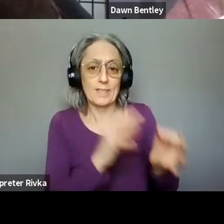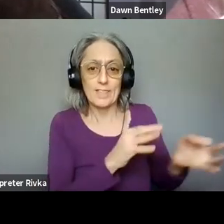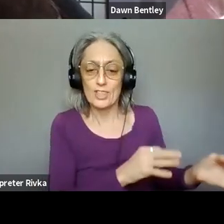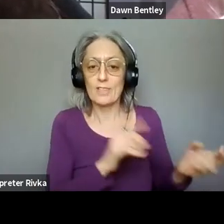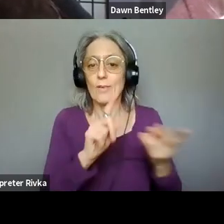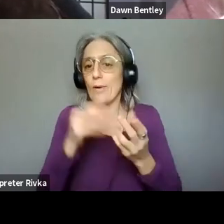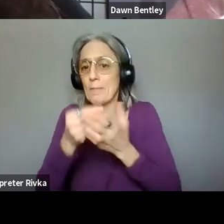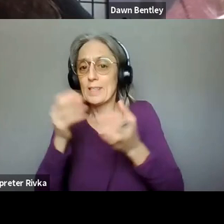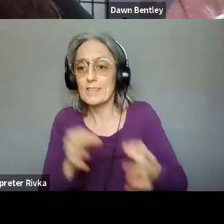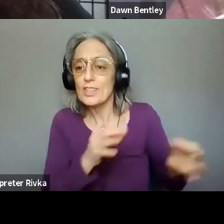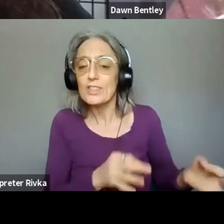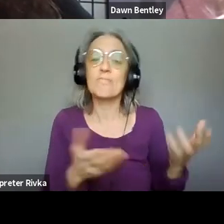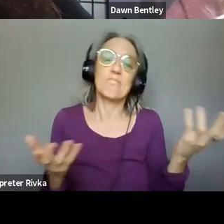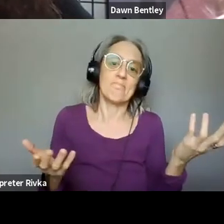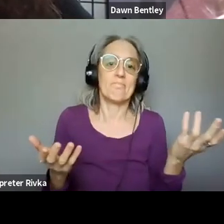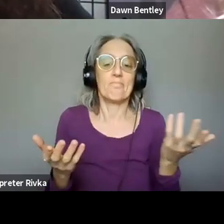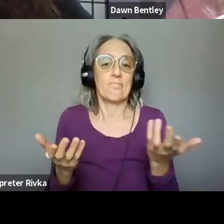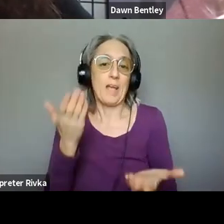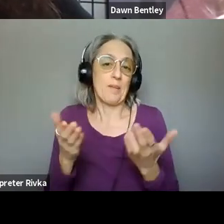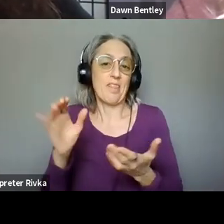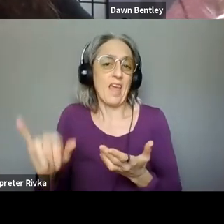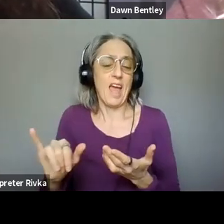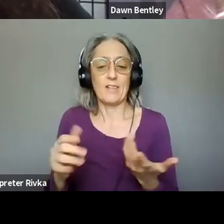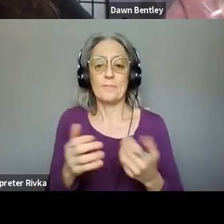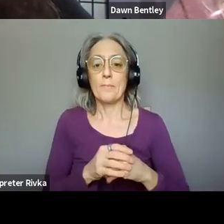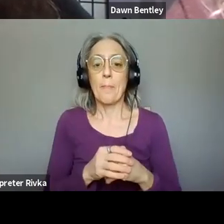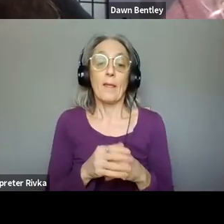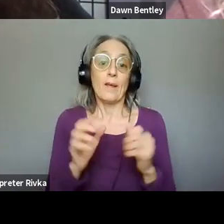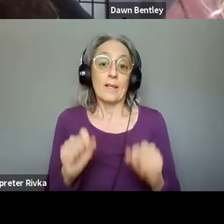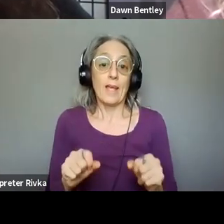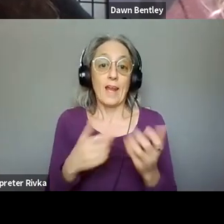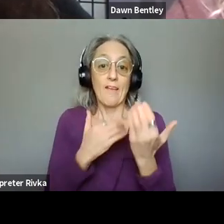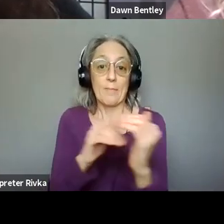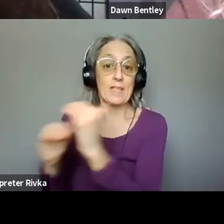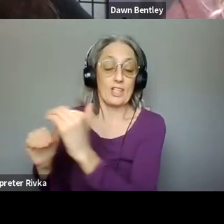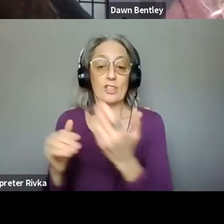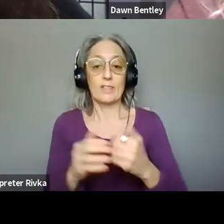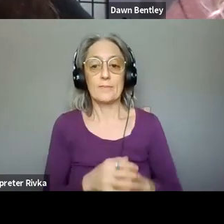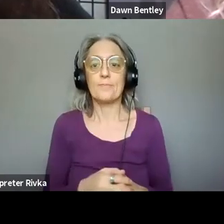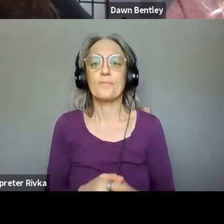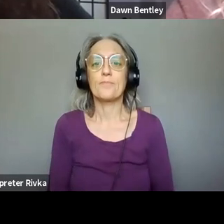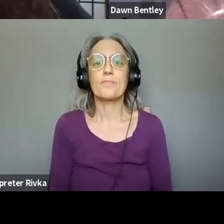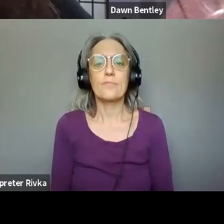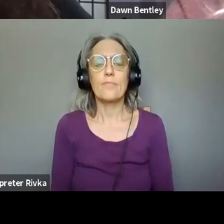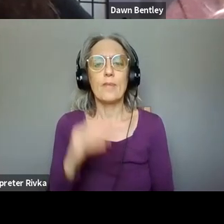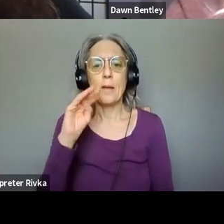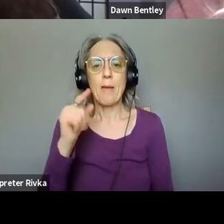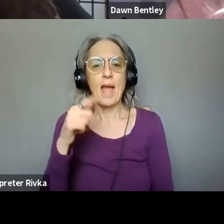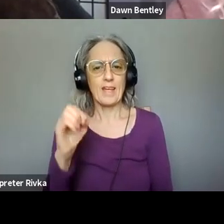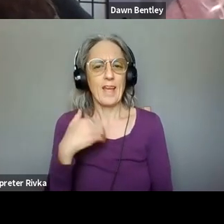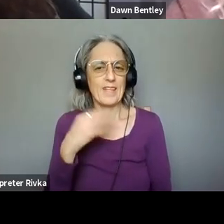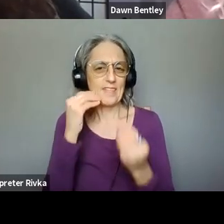that guardians need to make. But they can be limited, and I know that Maggie has some materials on that,